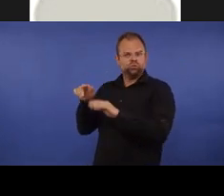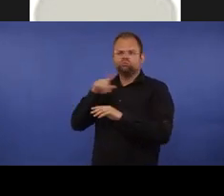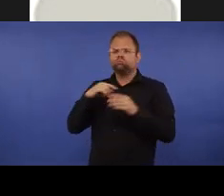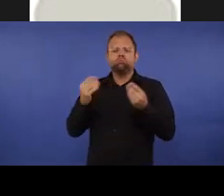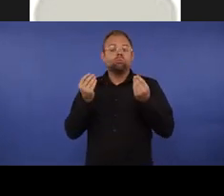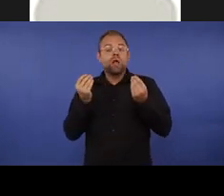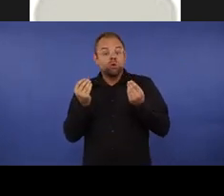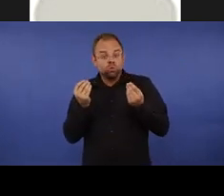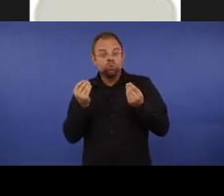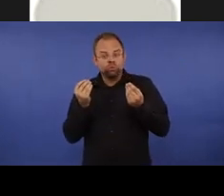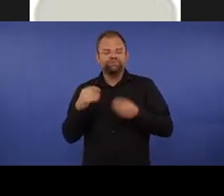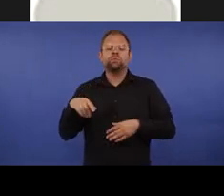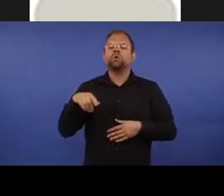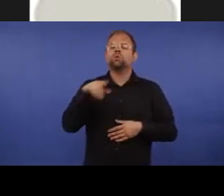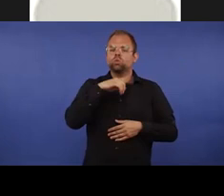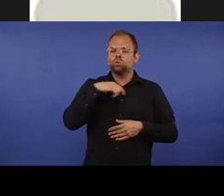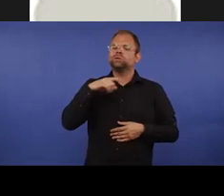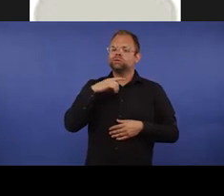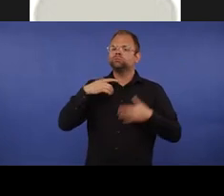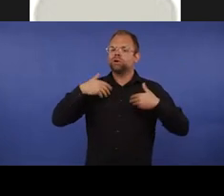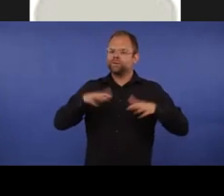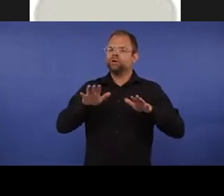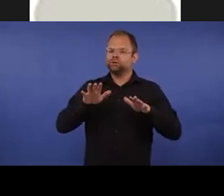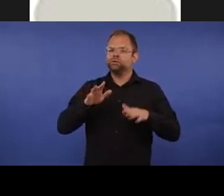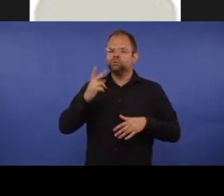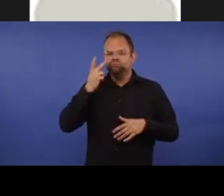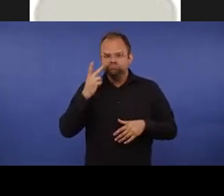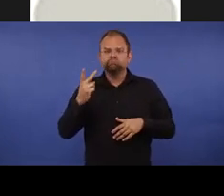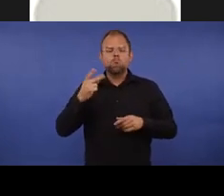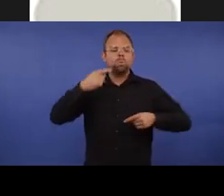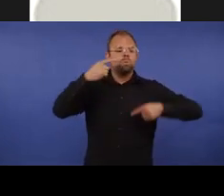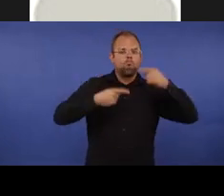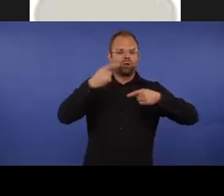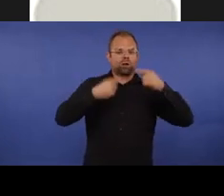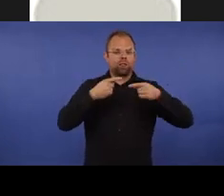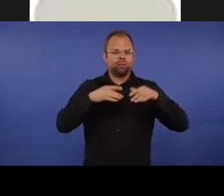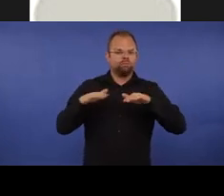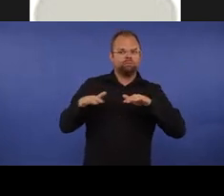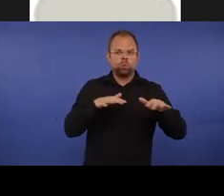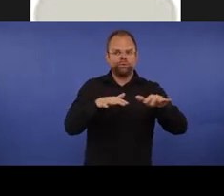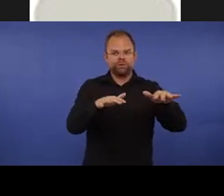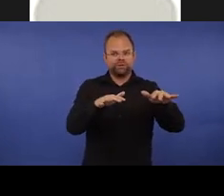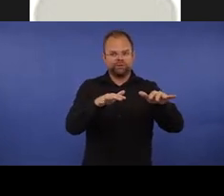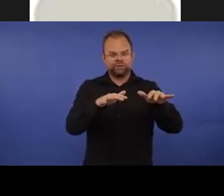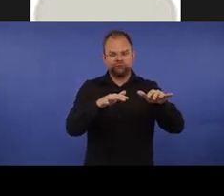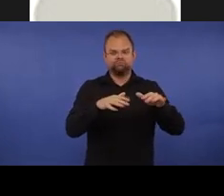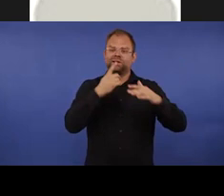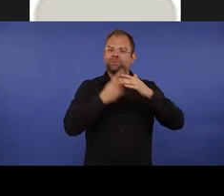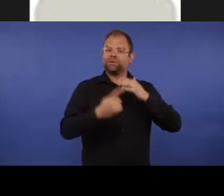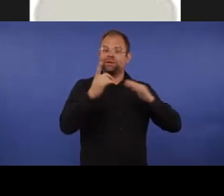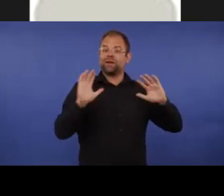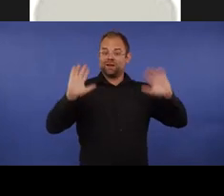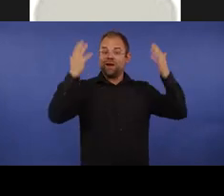movements, independent living in our countries. So we are being heard in a way that we previously were